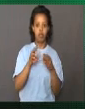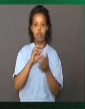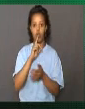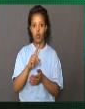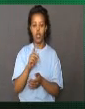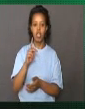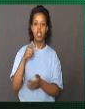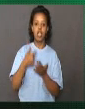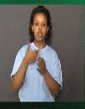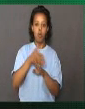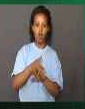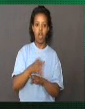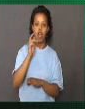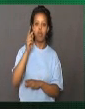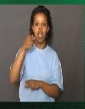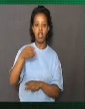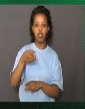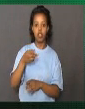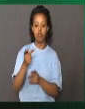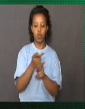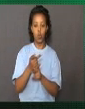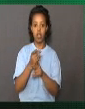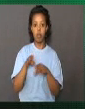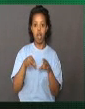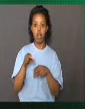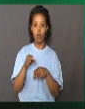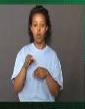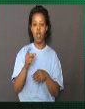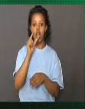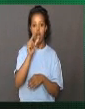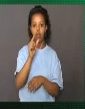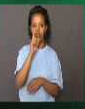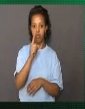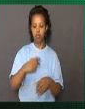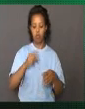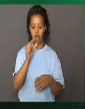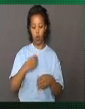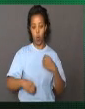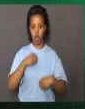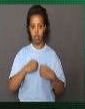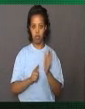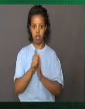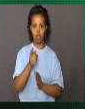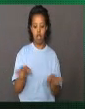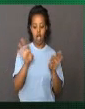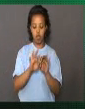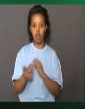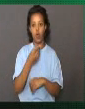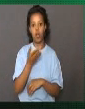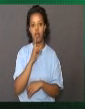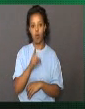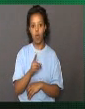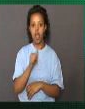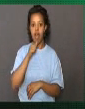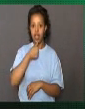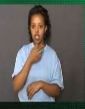is vital for optimal growth, acids or bases are added